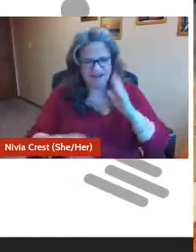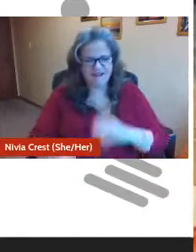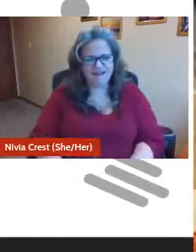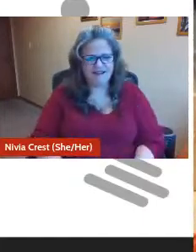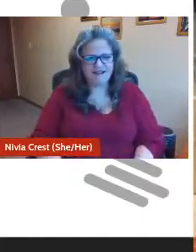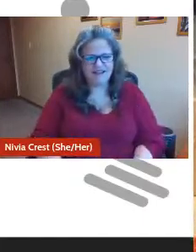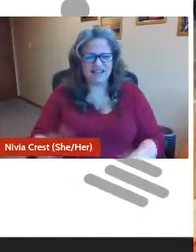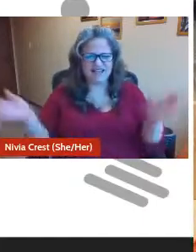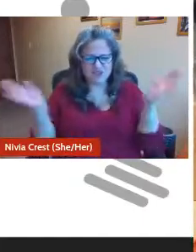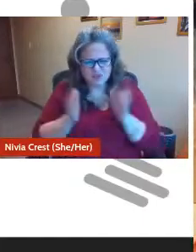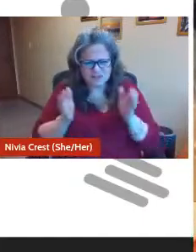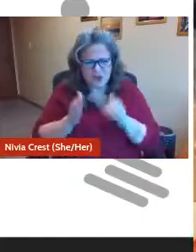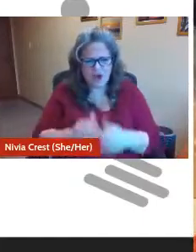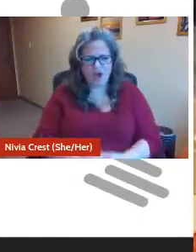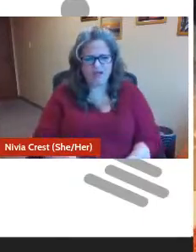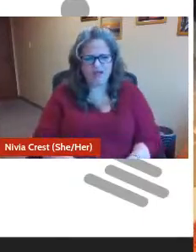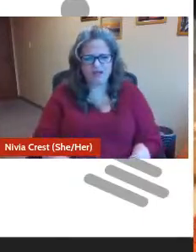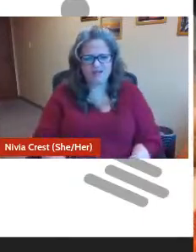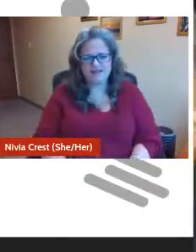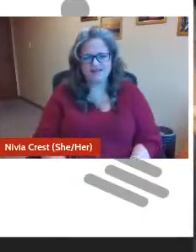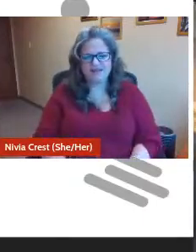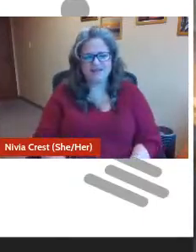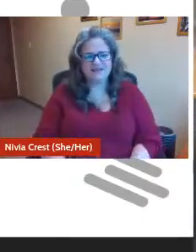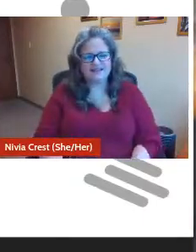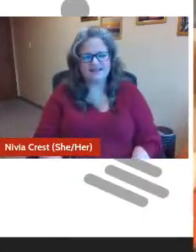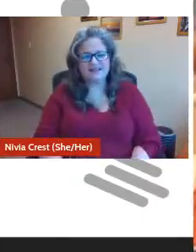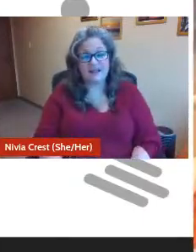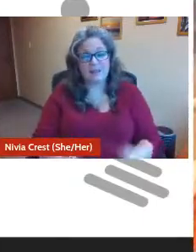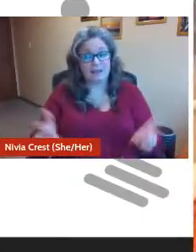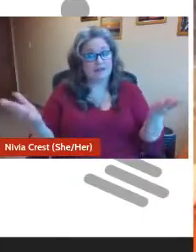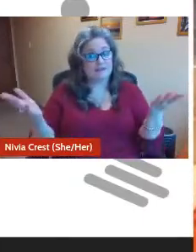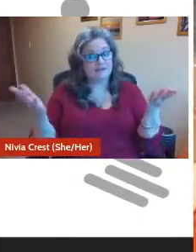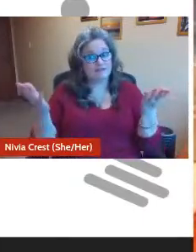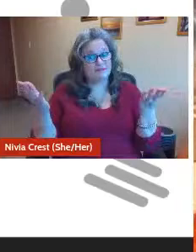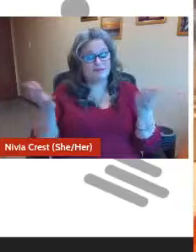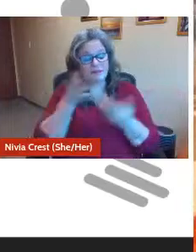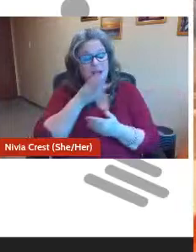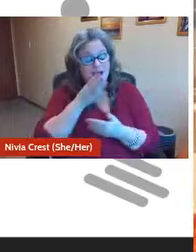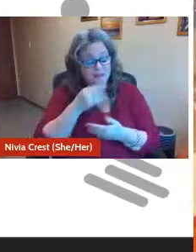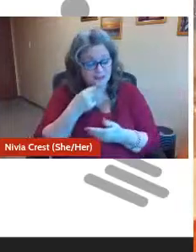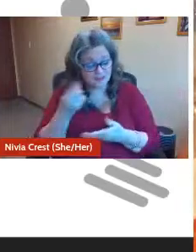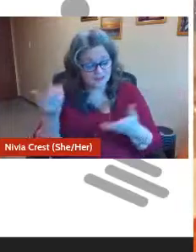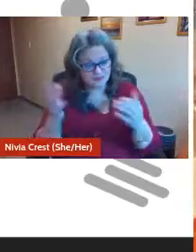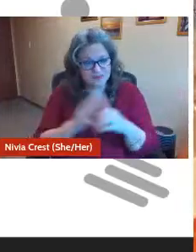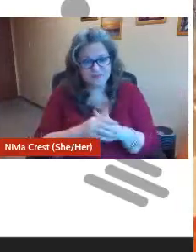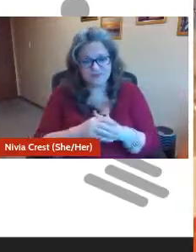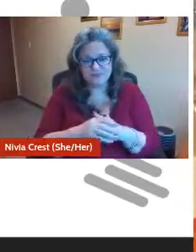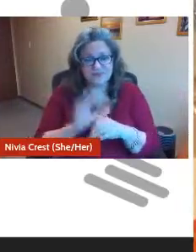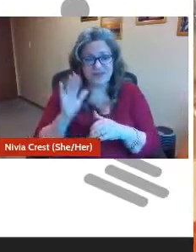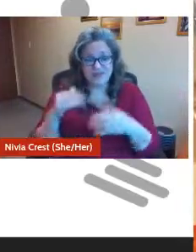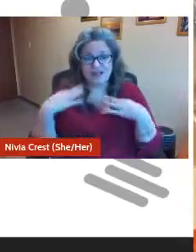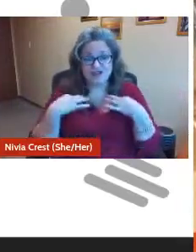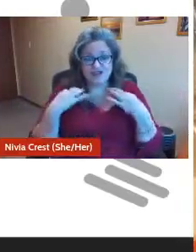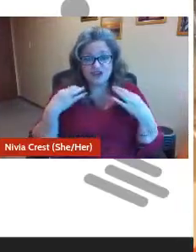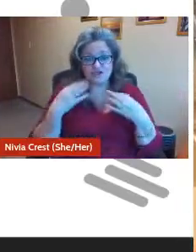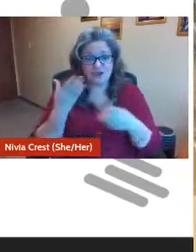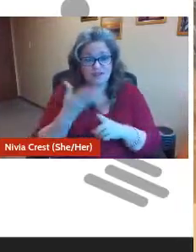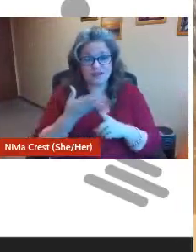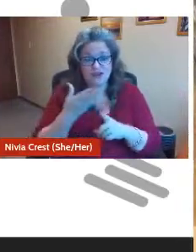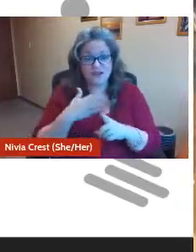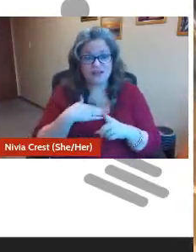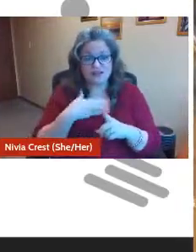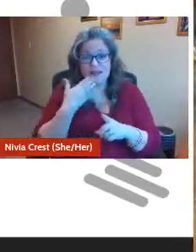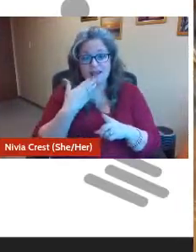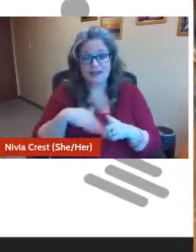Too small. The thing is too small. There it is. There it is. That shirt right there is my